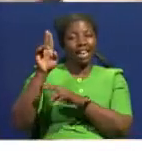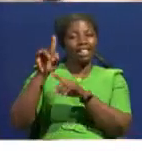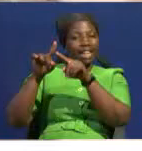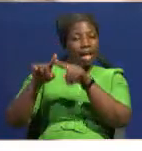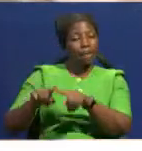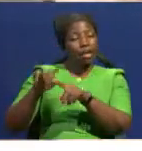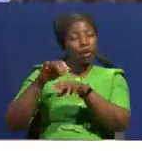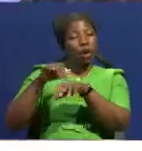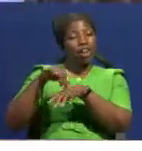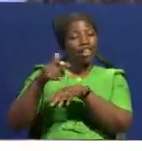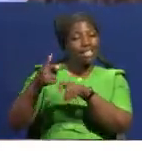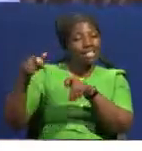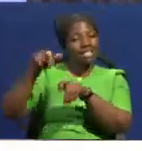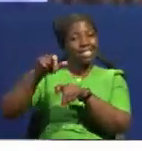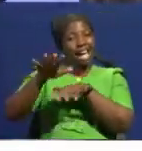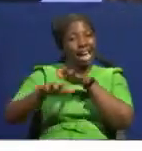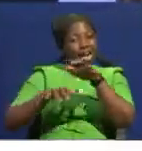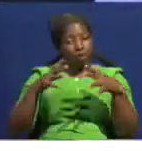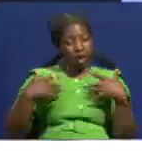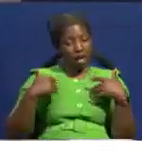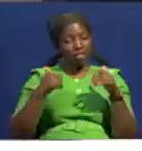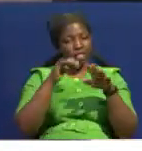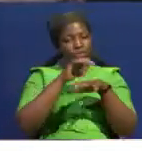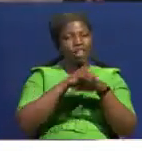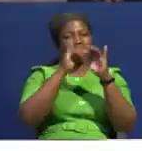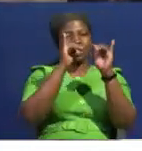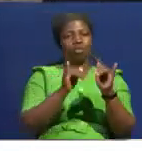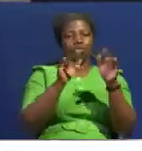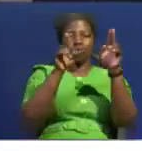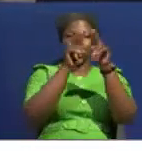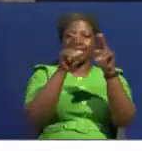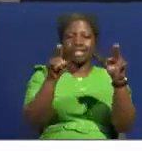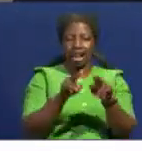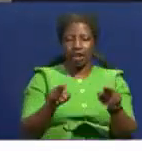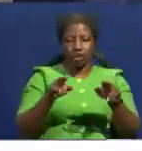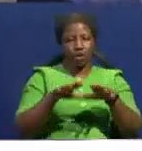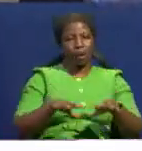on increased animal health to acquire new international markets.